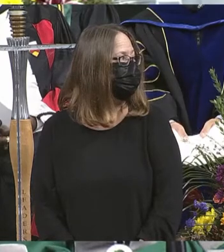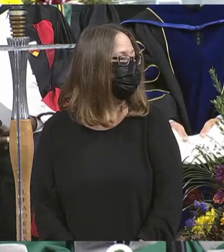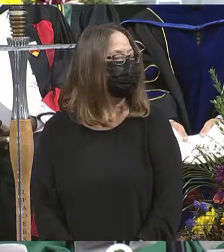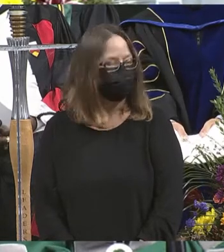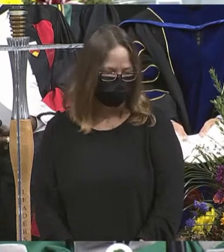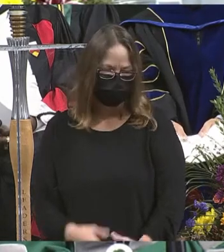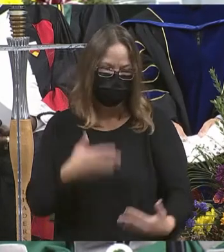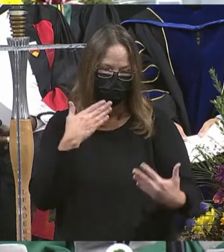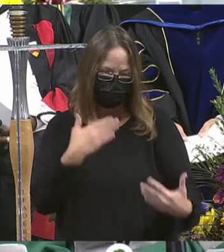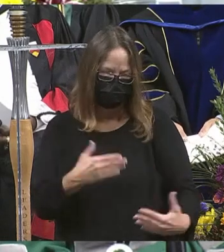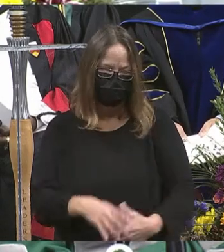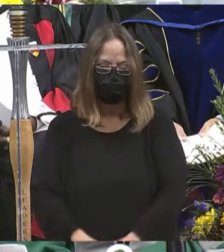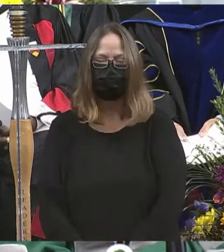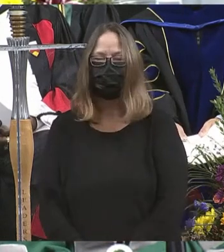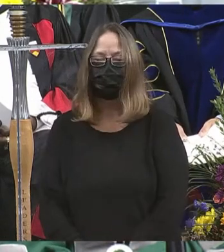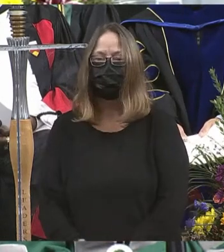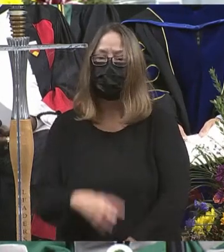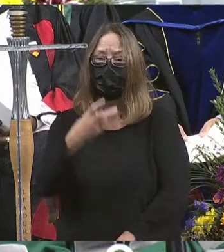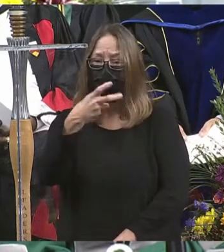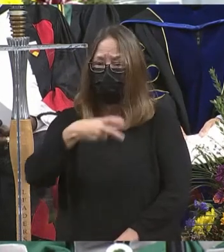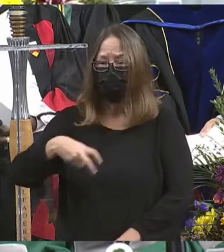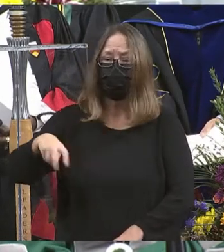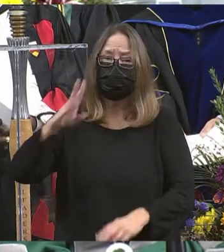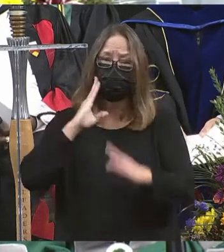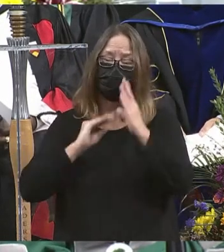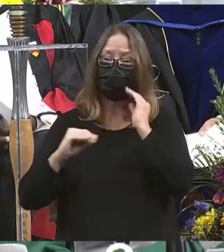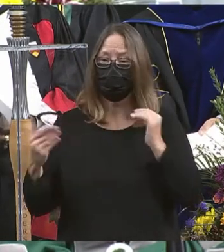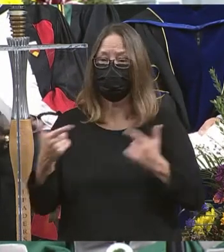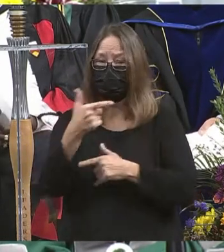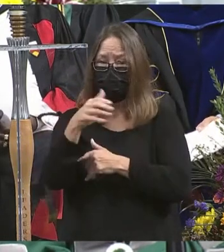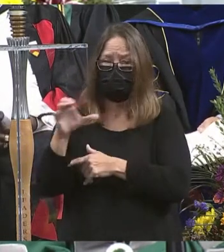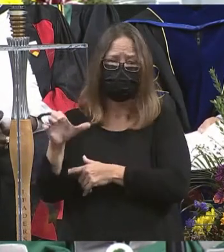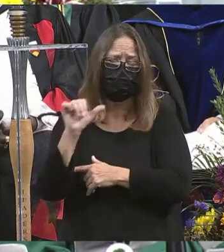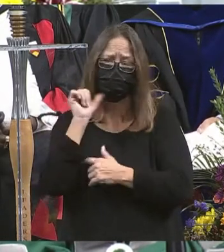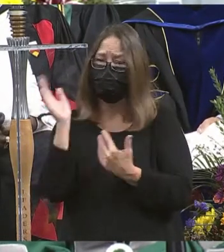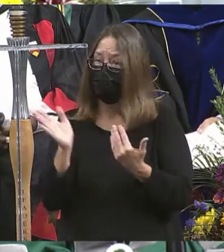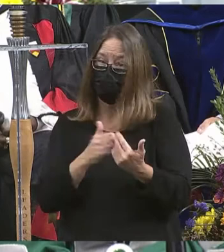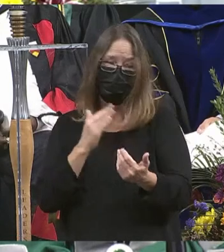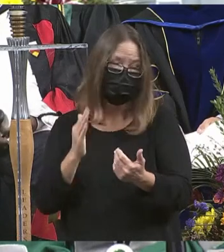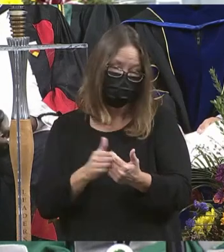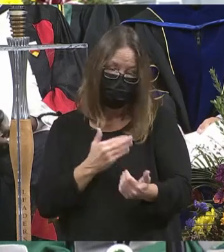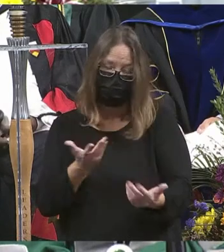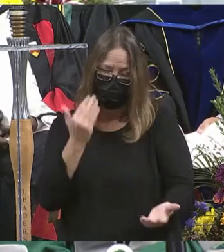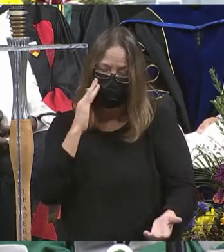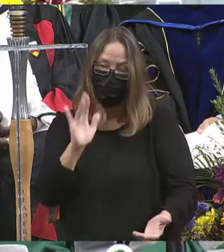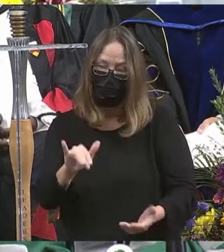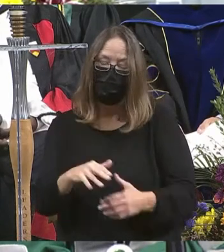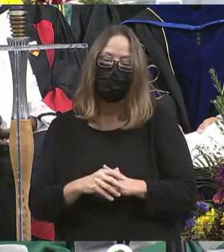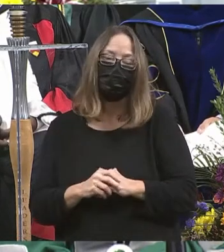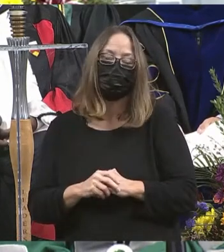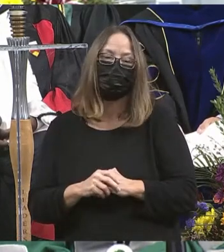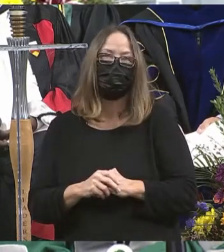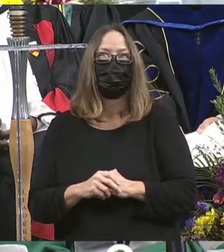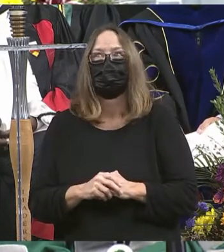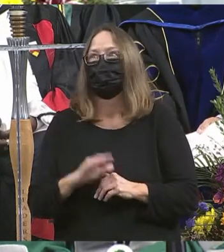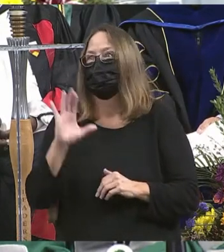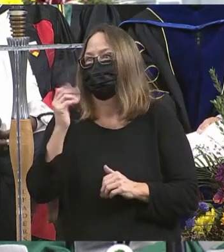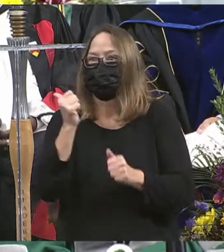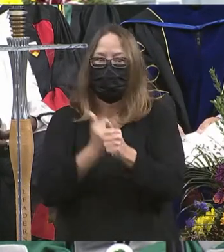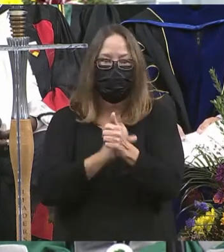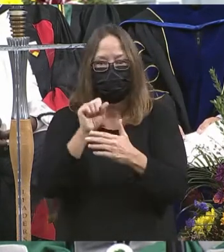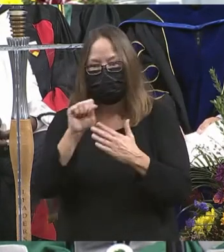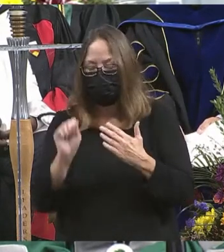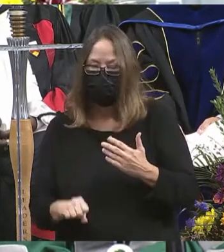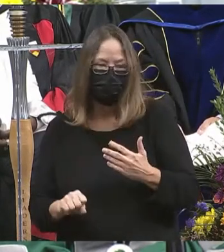Thank you. The journeys we have gone here at GGC have not been easy by any means. It seemed every semester was filled with